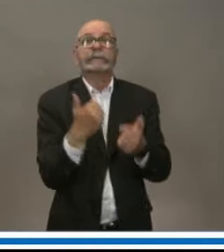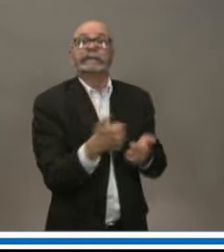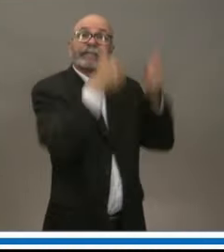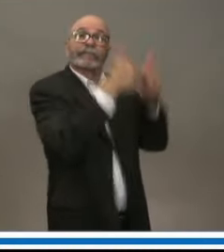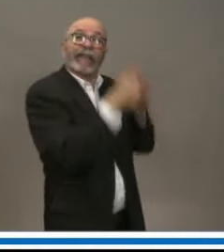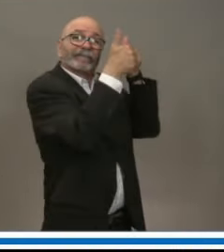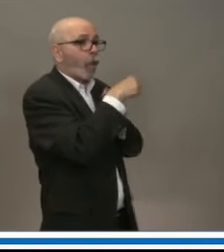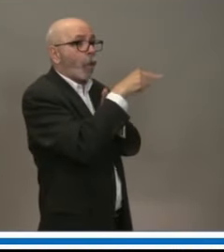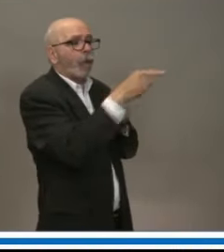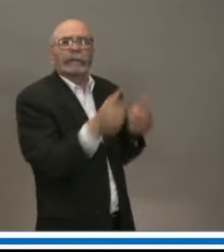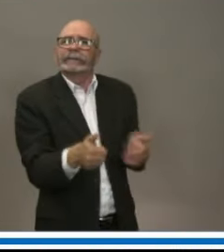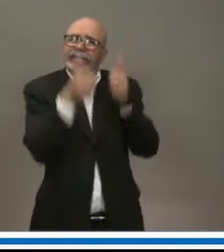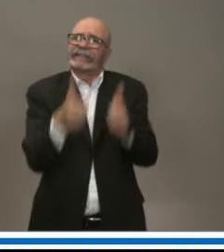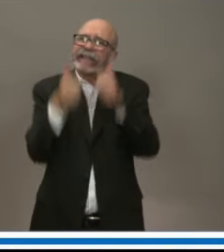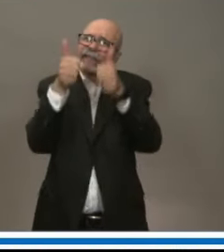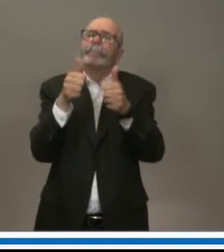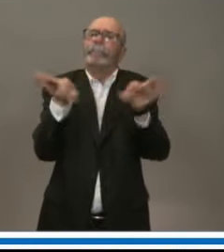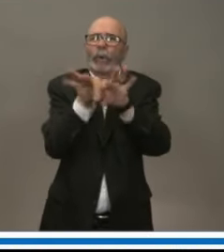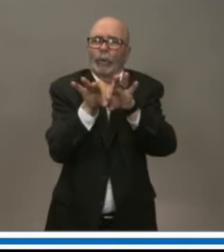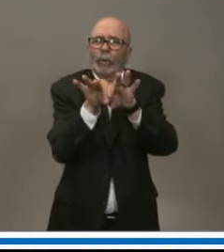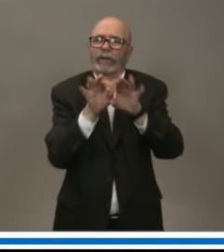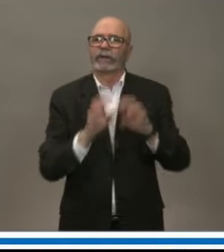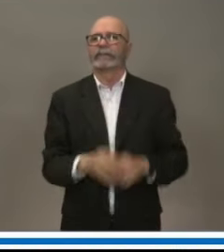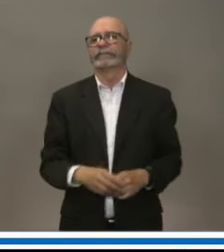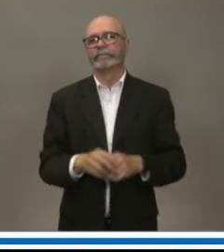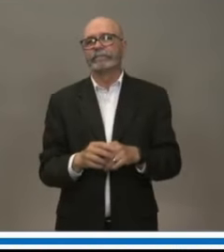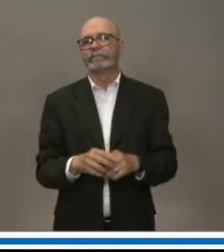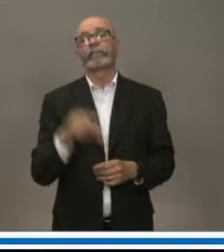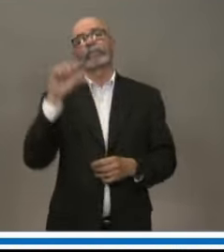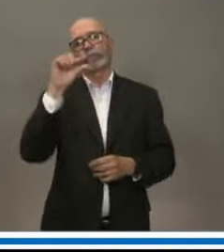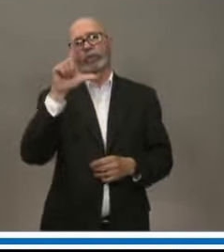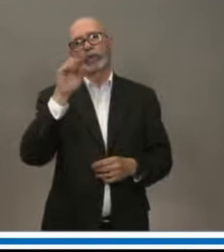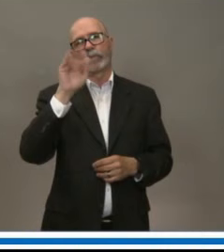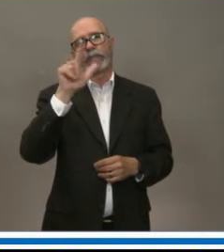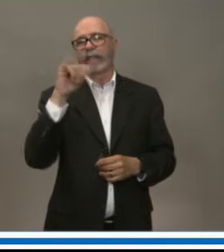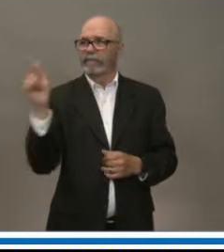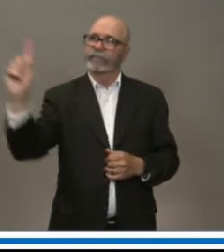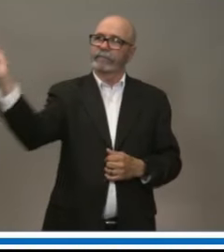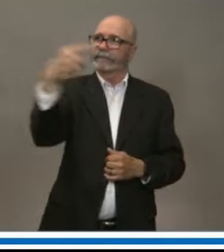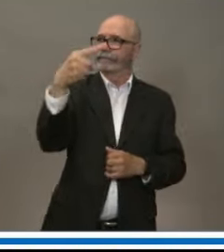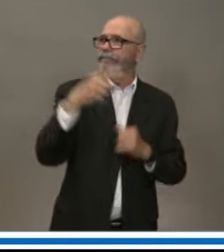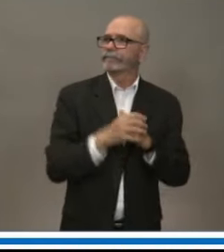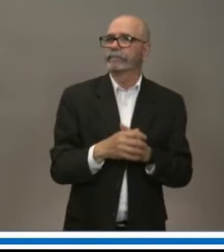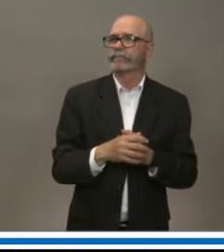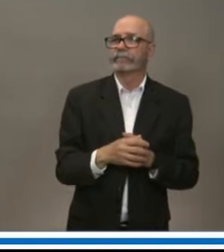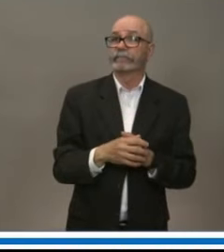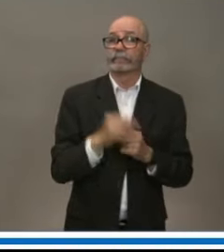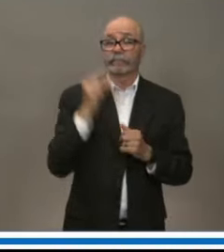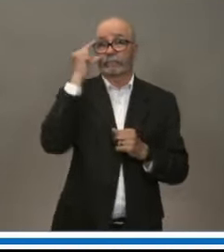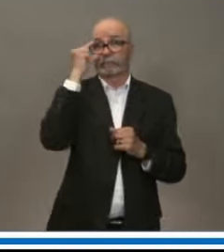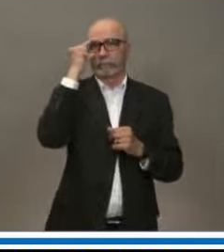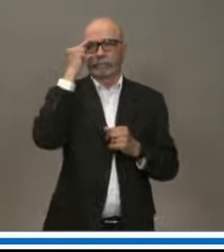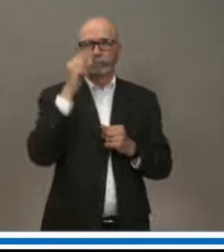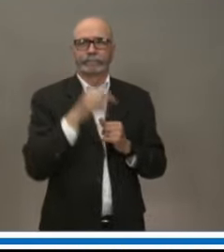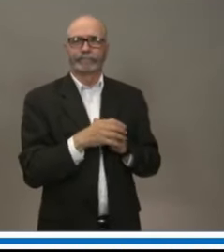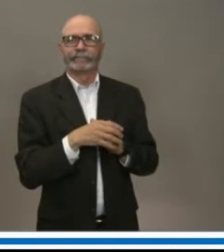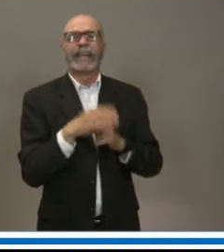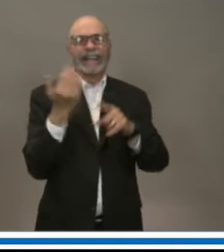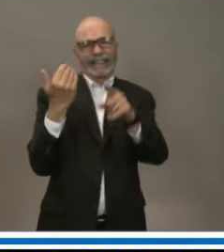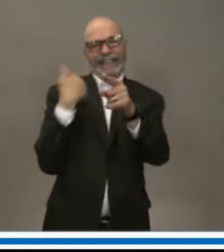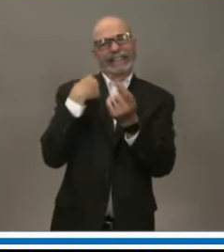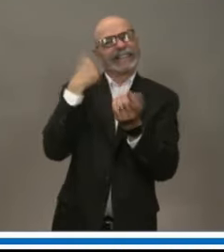Go ahead, Alexa. Good afternoon, Premier Stephen McNeil. On Monday, I know you got asked about concerns around